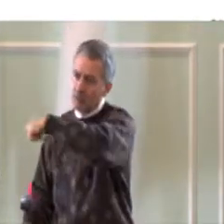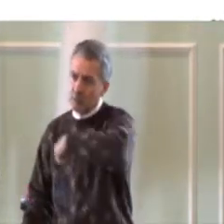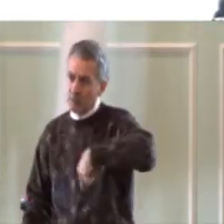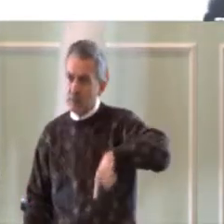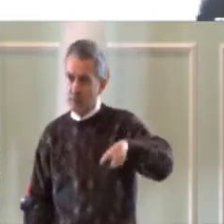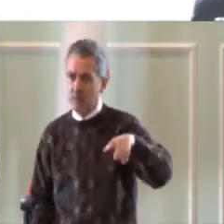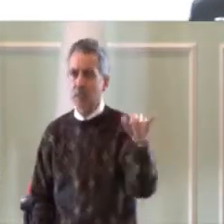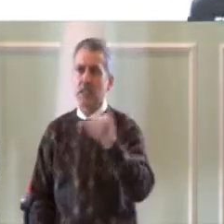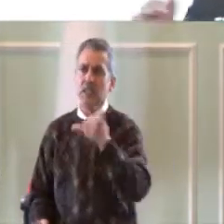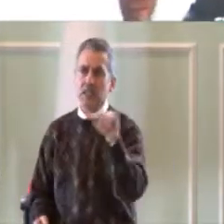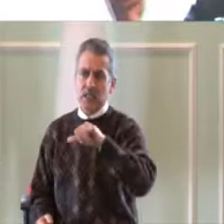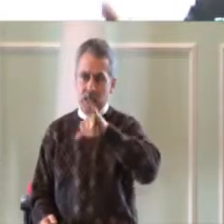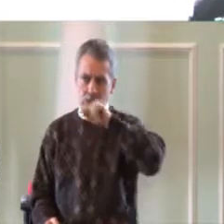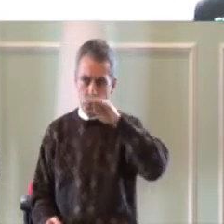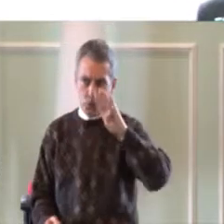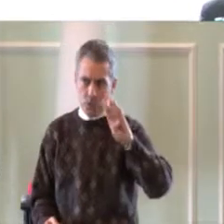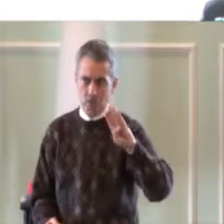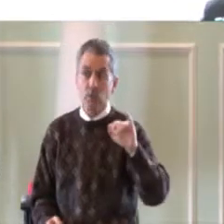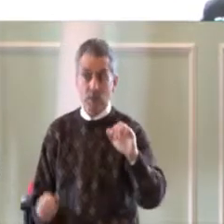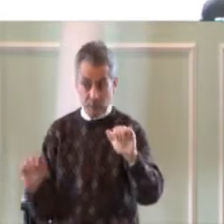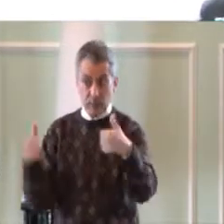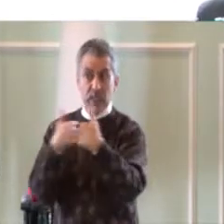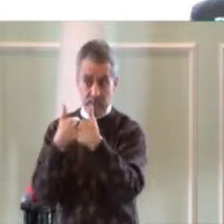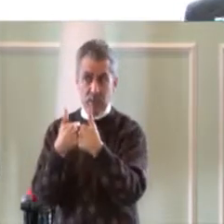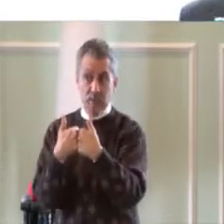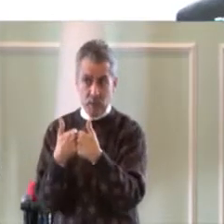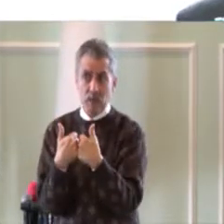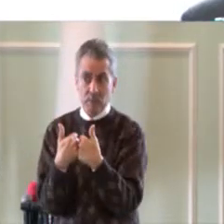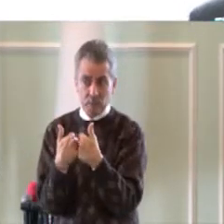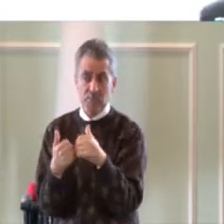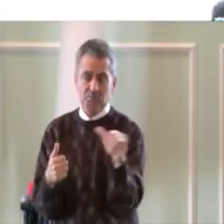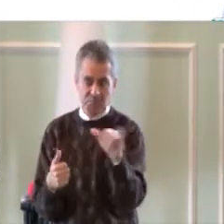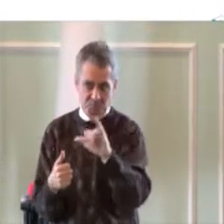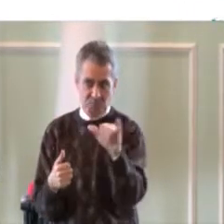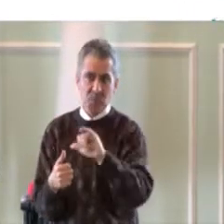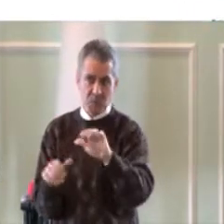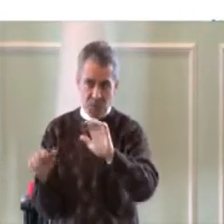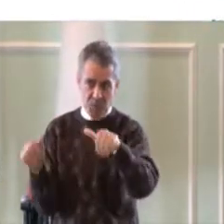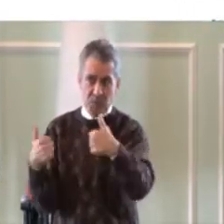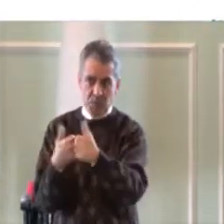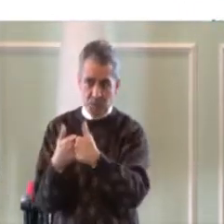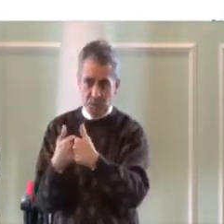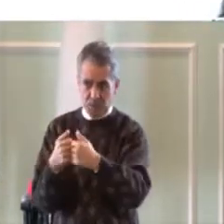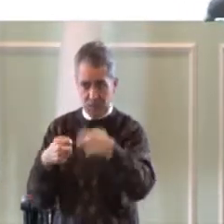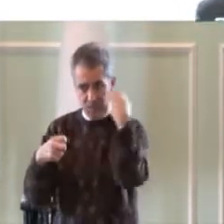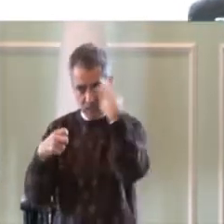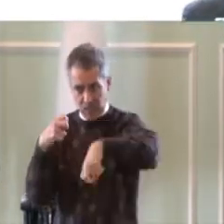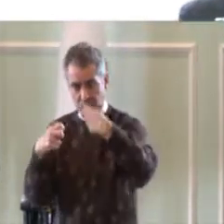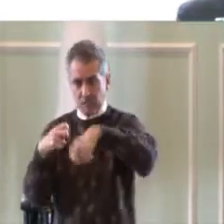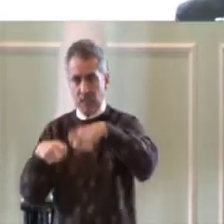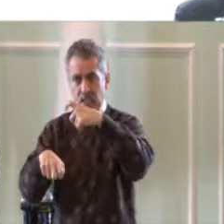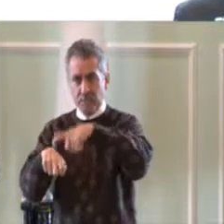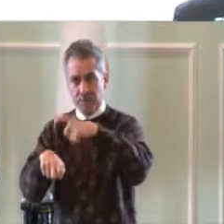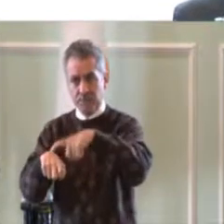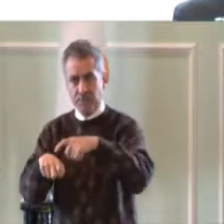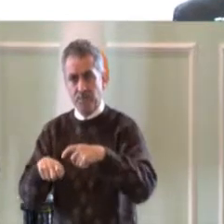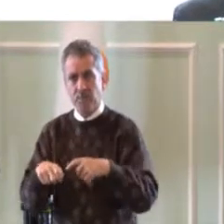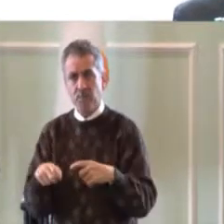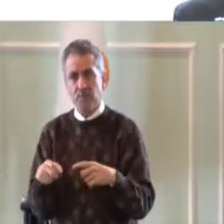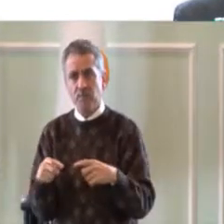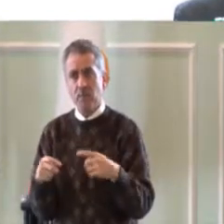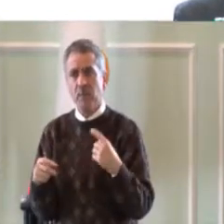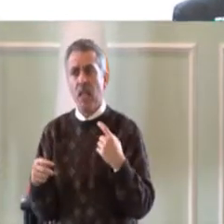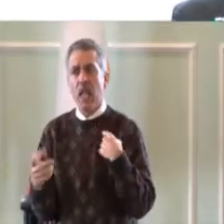like Job, we too face problems. Just like Job, we too face difficulties. And so I believe